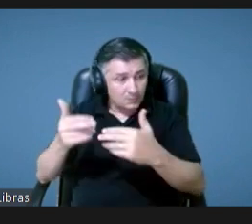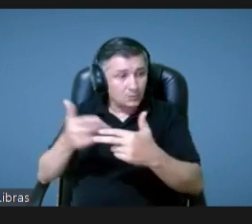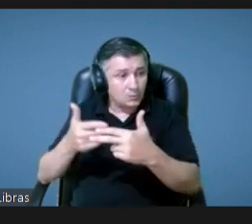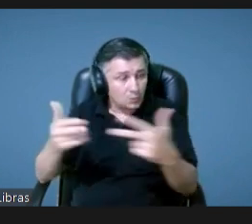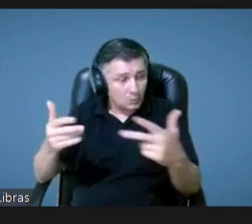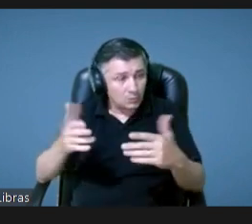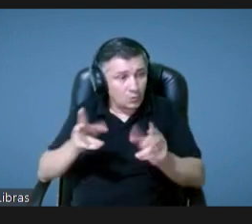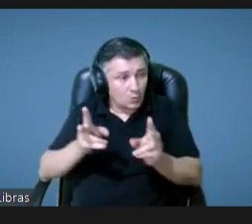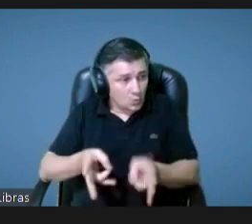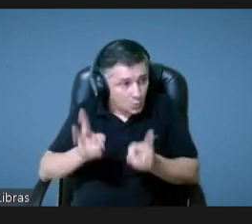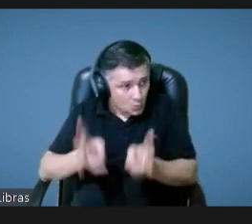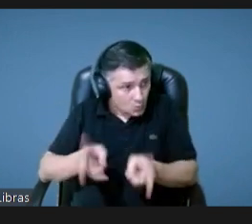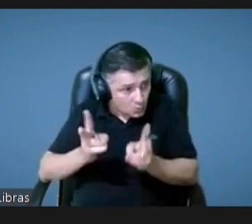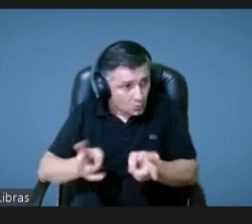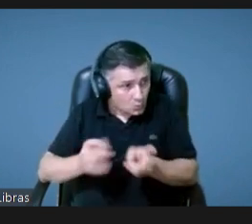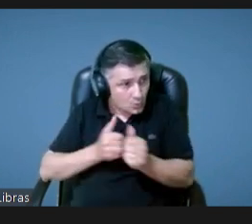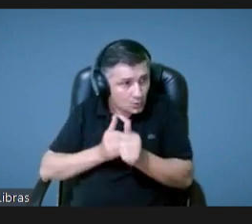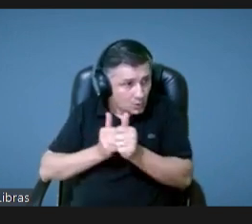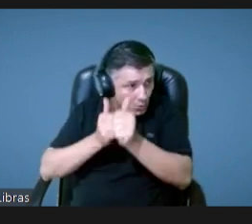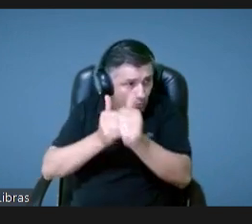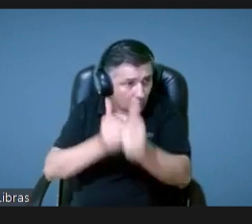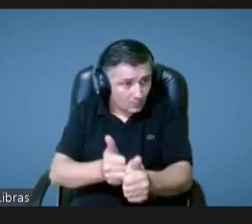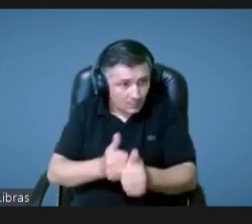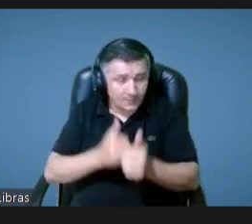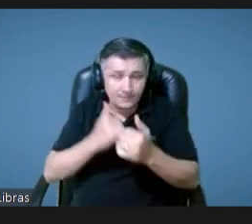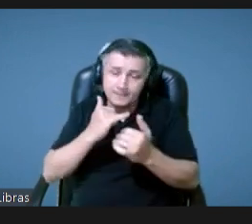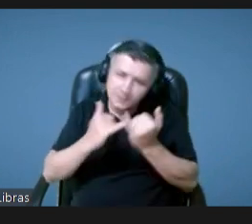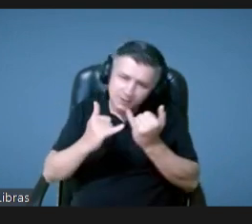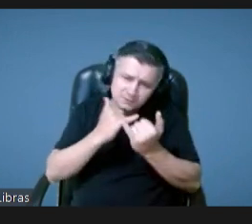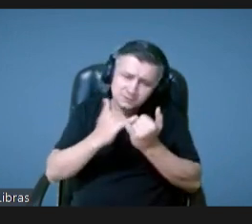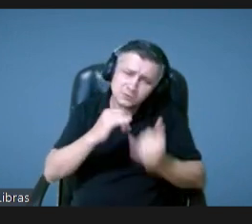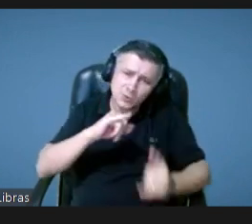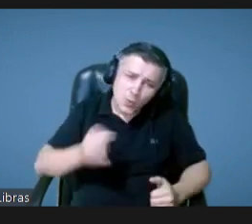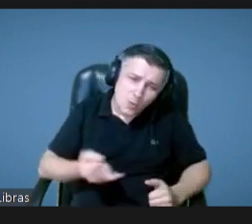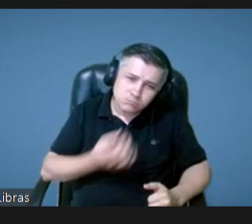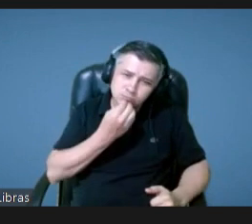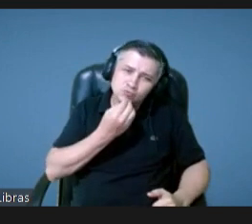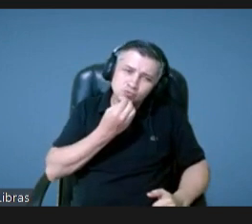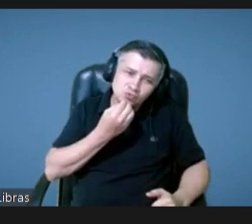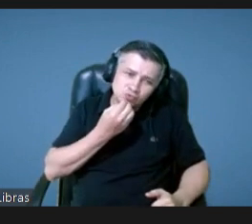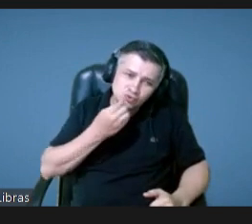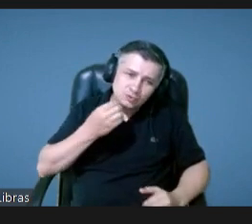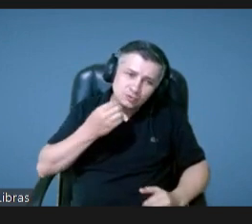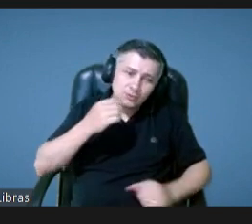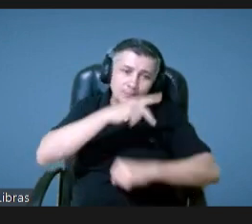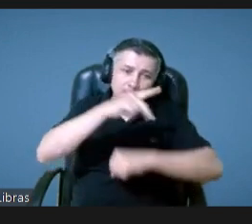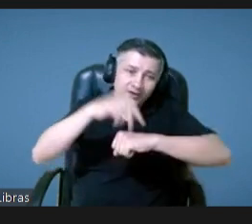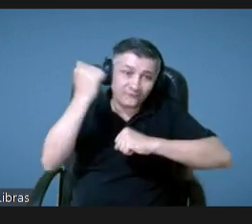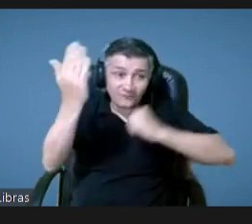opened and is performing above our expectations. We are